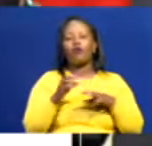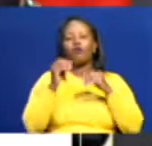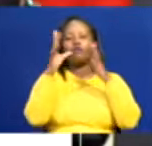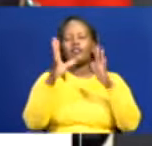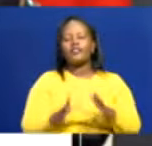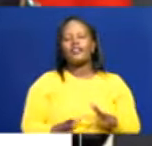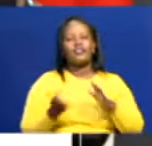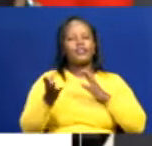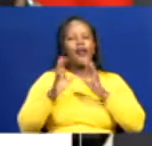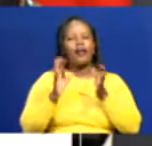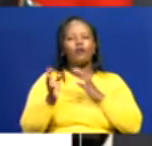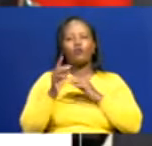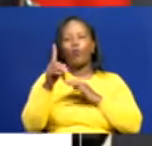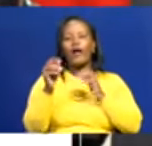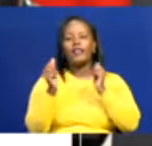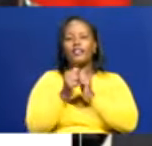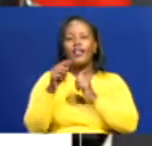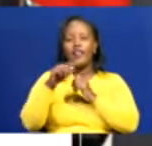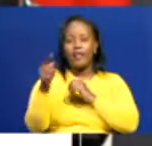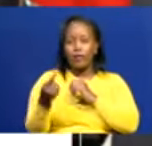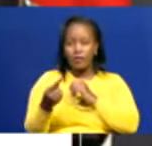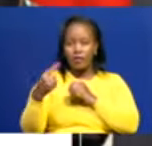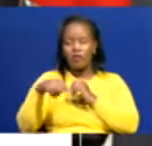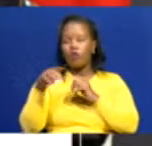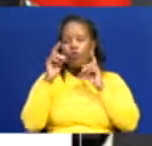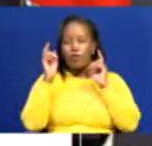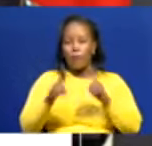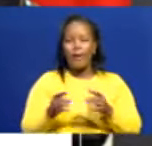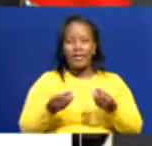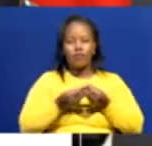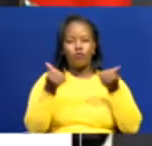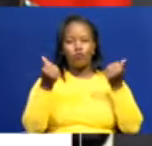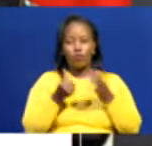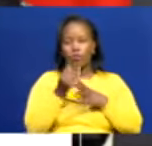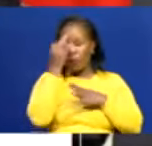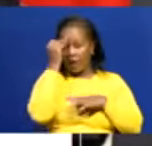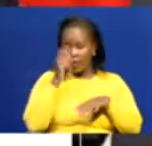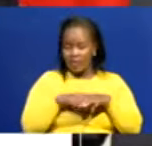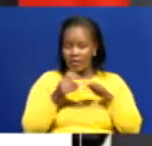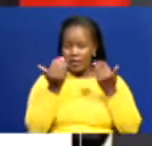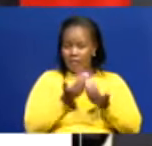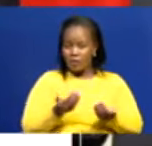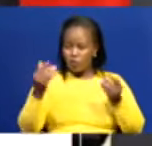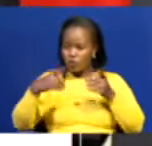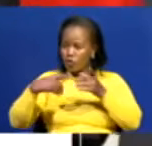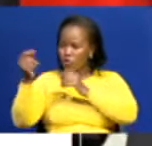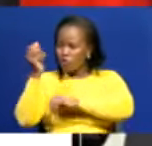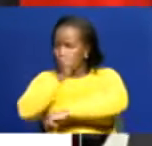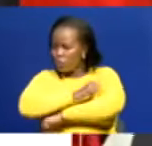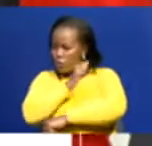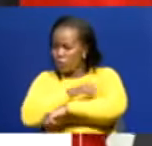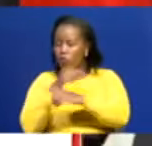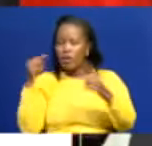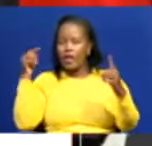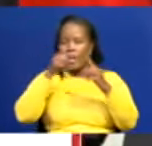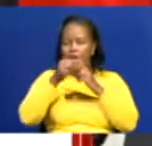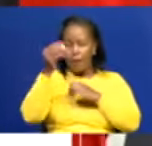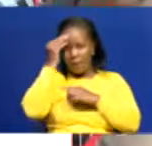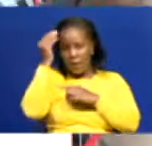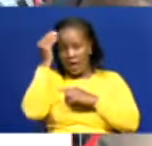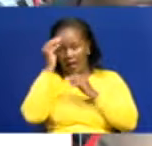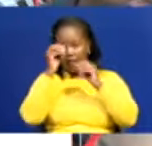1,110. We must close the gap so that when our children go to school, they go to school to learn because we have teachers to teach